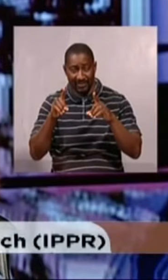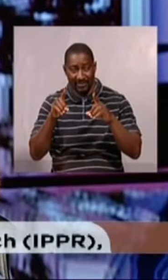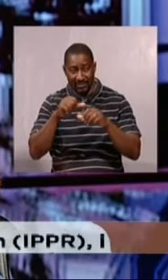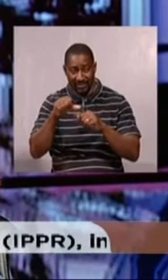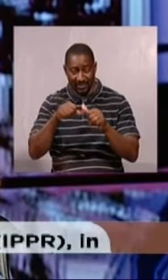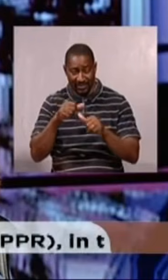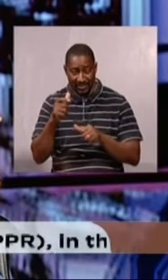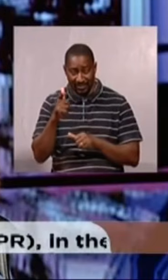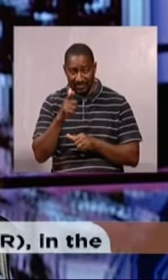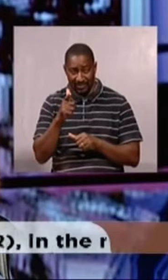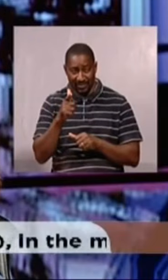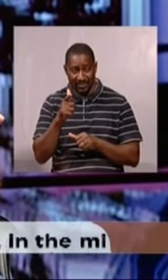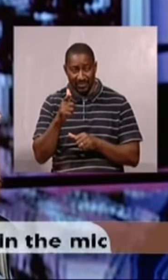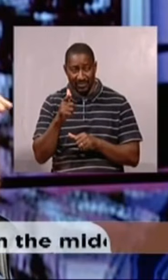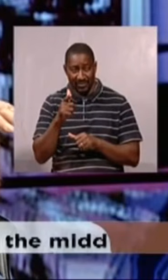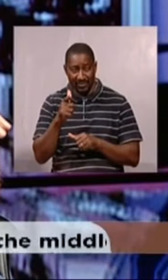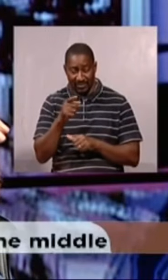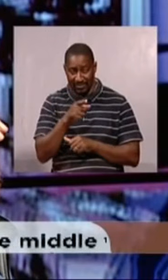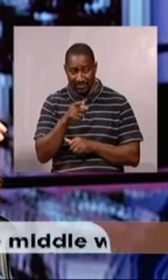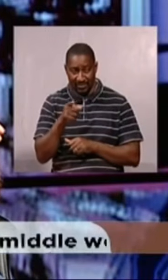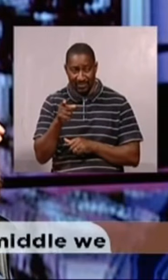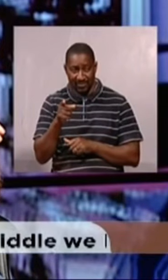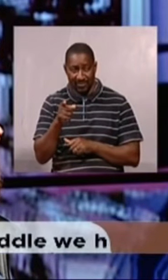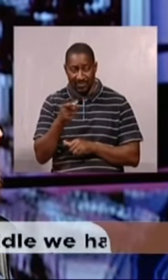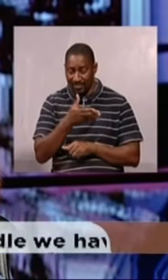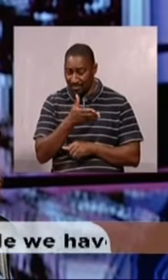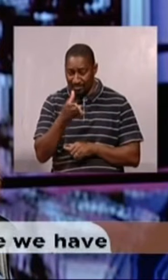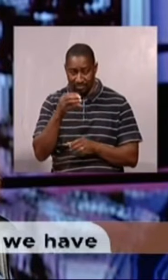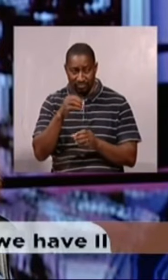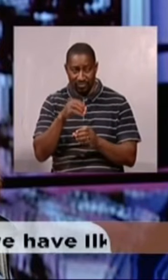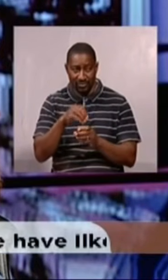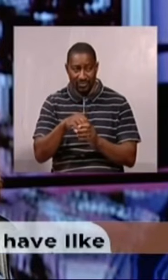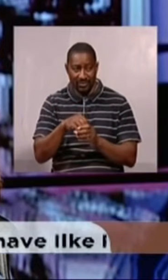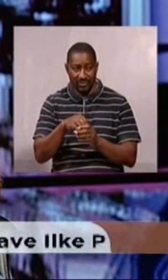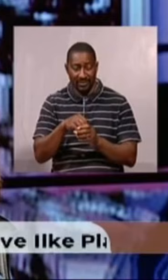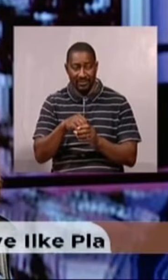media literacy education, which really all of us have to be involved in. So I think